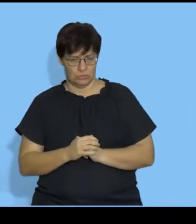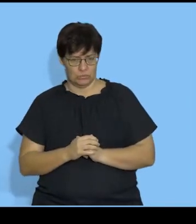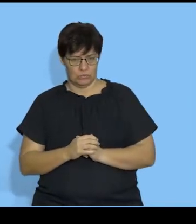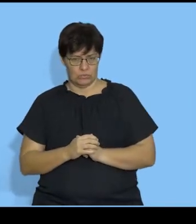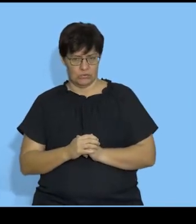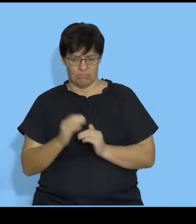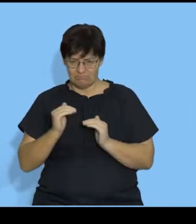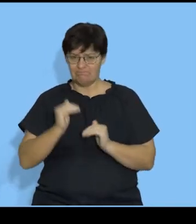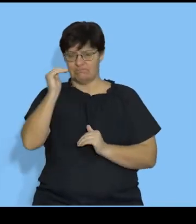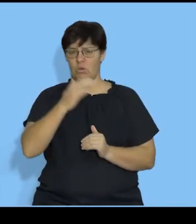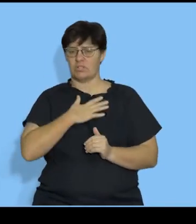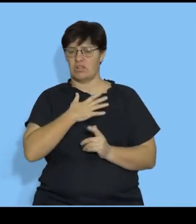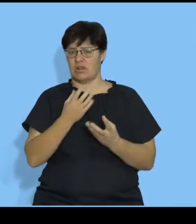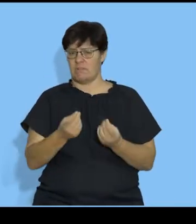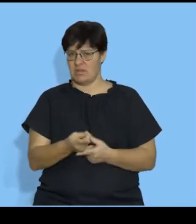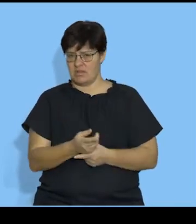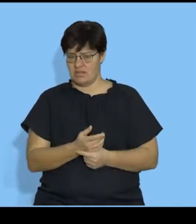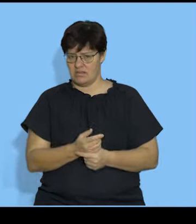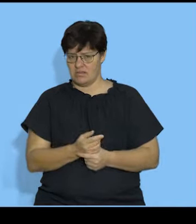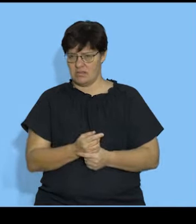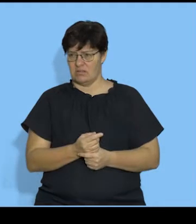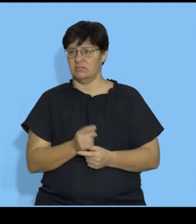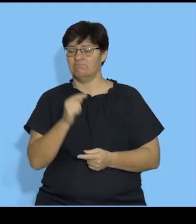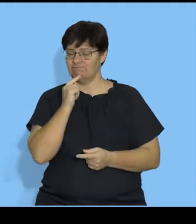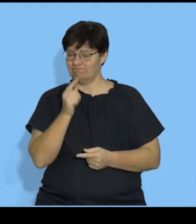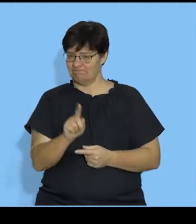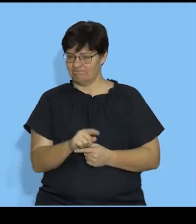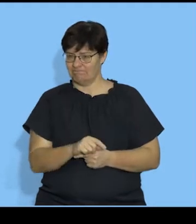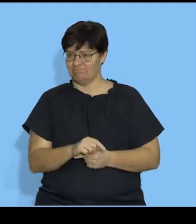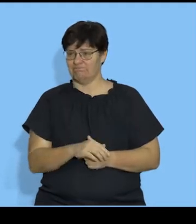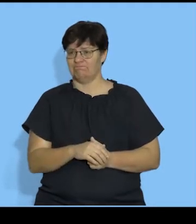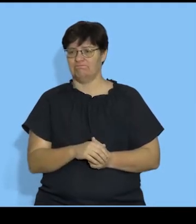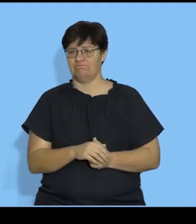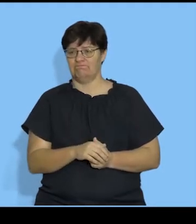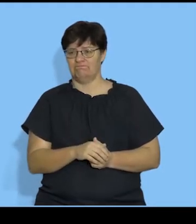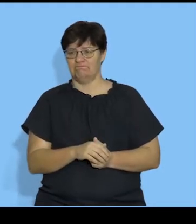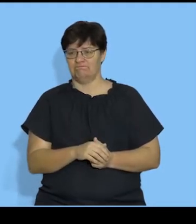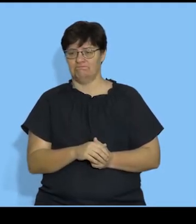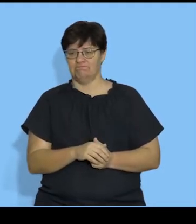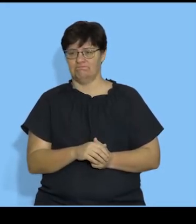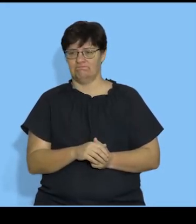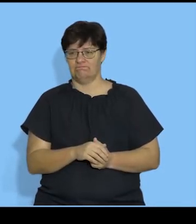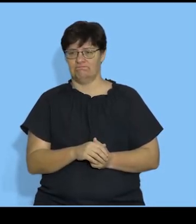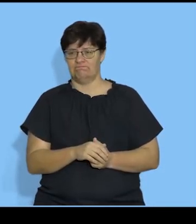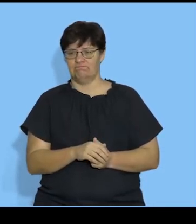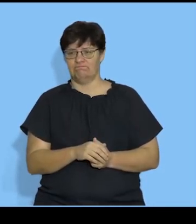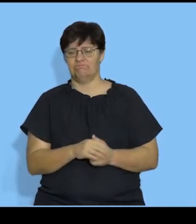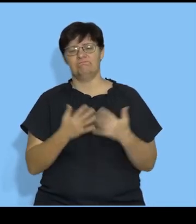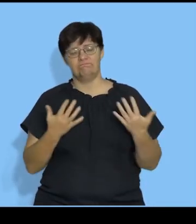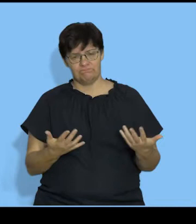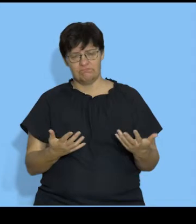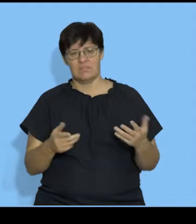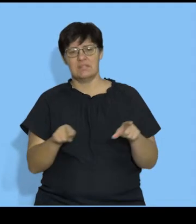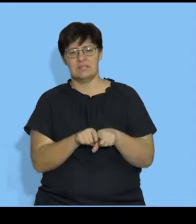oxidation number indicates that the reaction is oxidation, right? Okay, and then also in